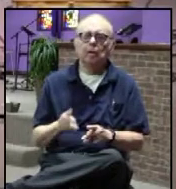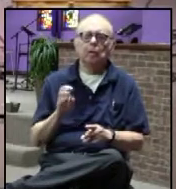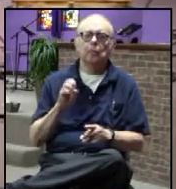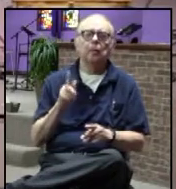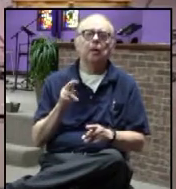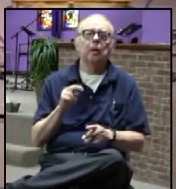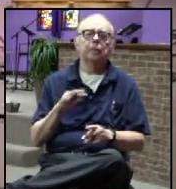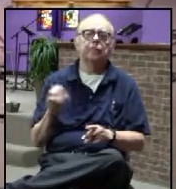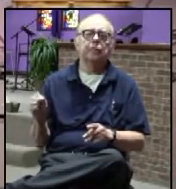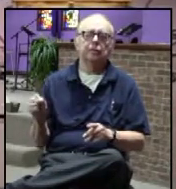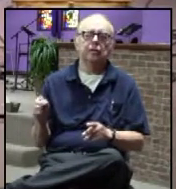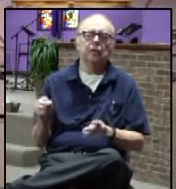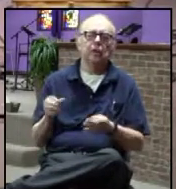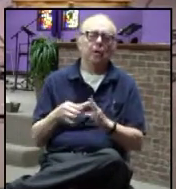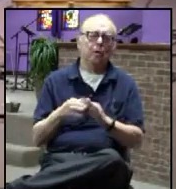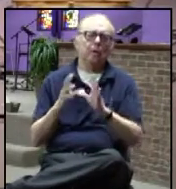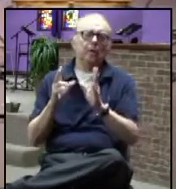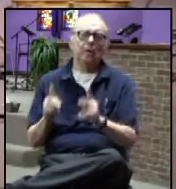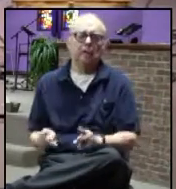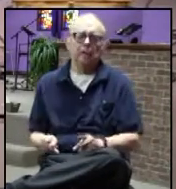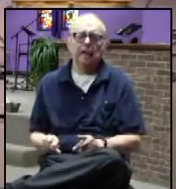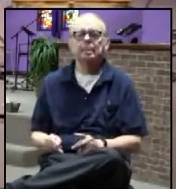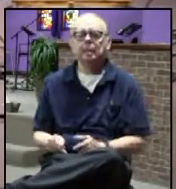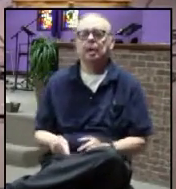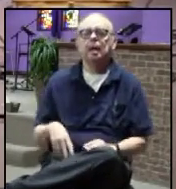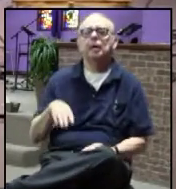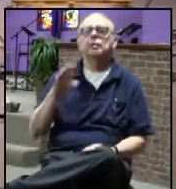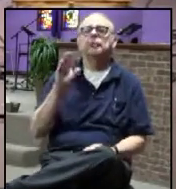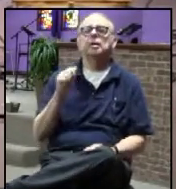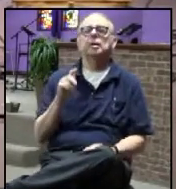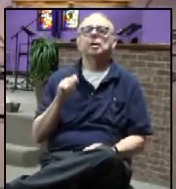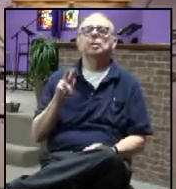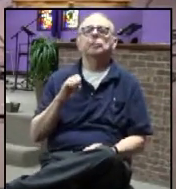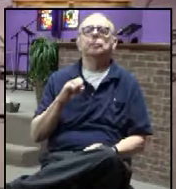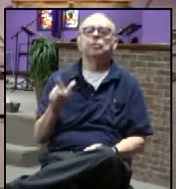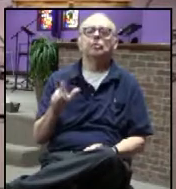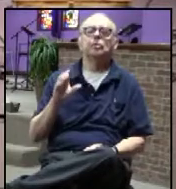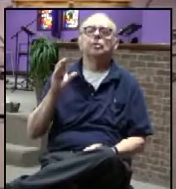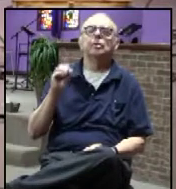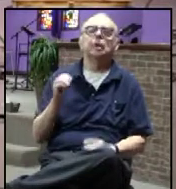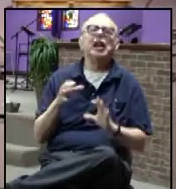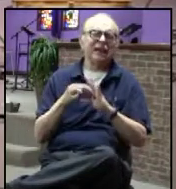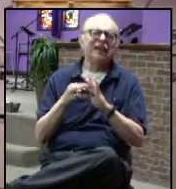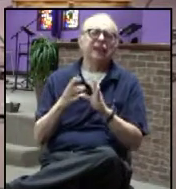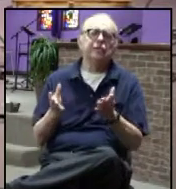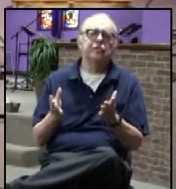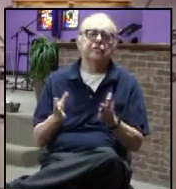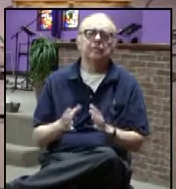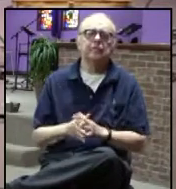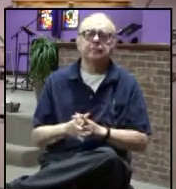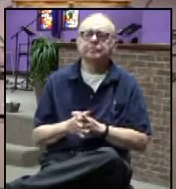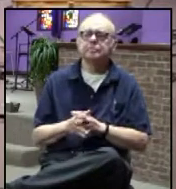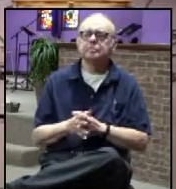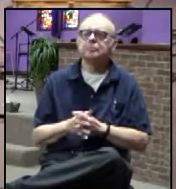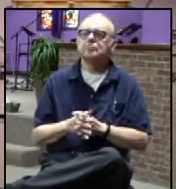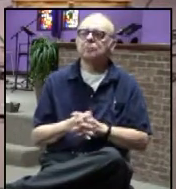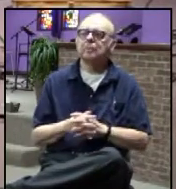coordinator for the Central Connections on Central Avenue is where they're at. And